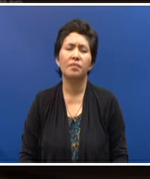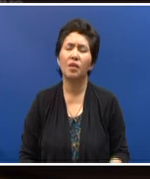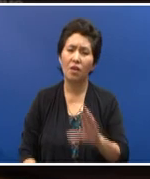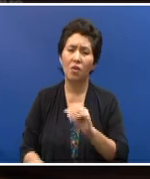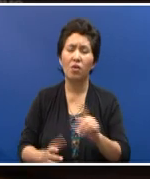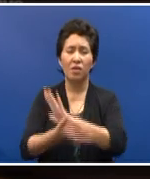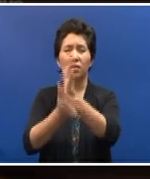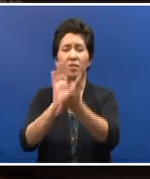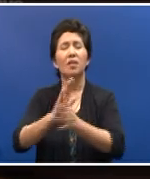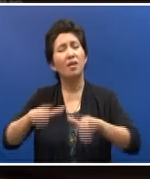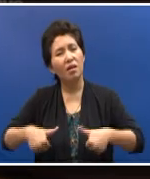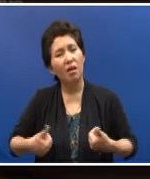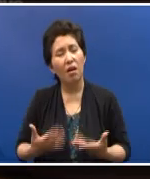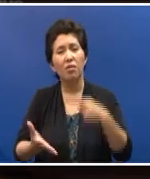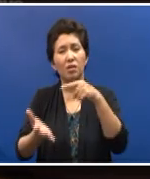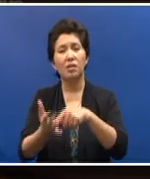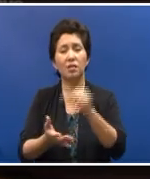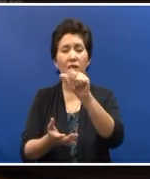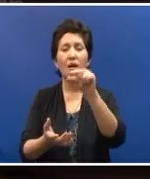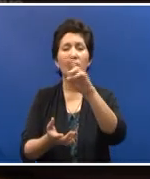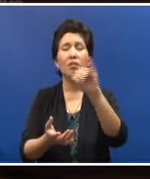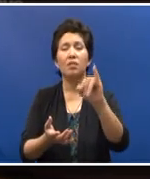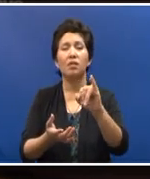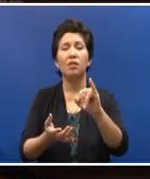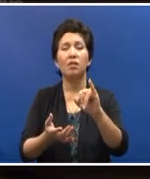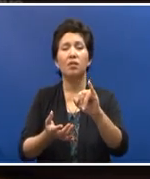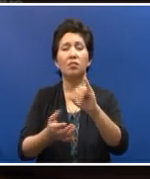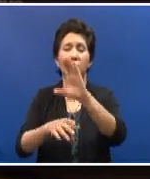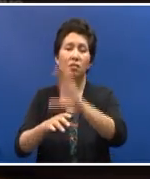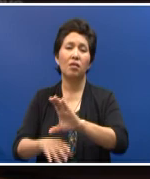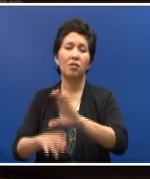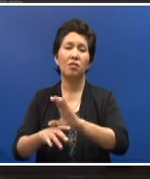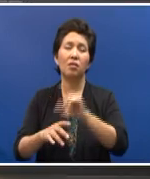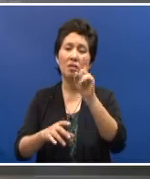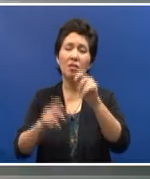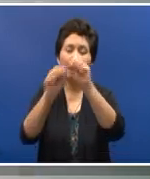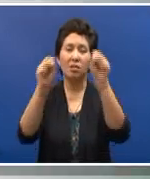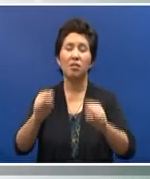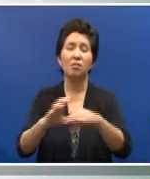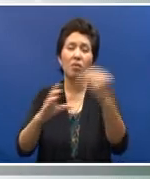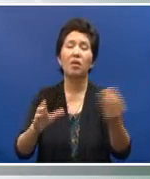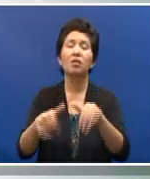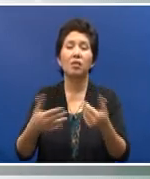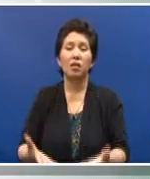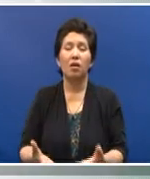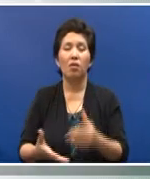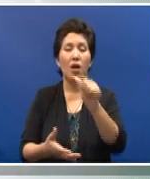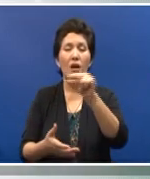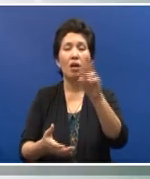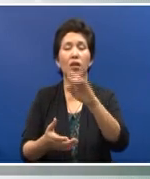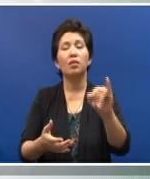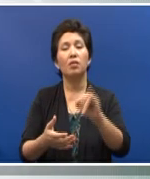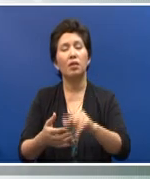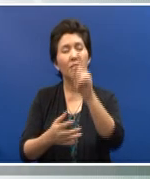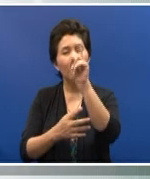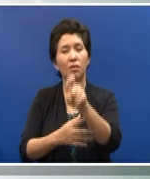Okay, so how this agriculture production system lead to establishment of towns? Okay, so usually agriculture